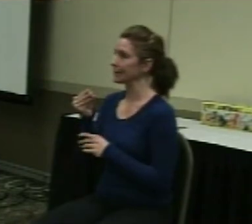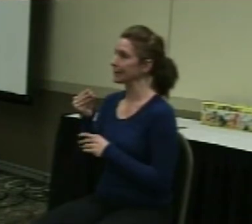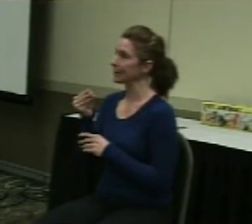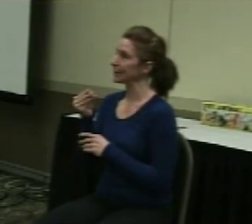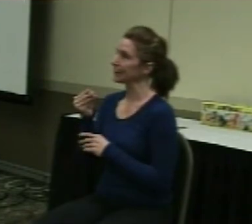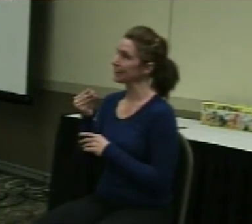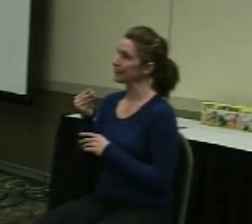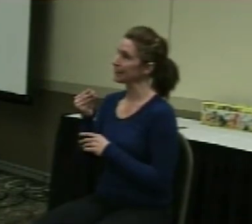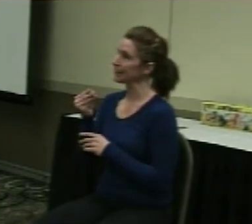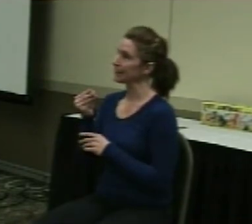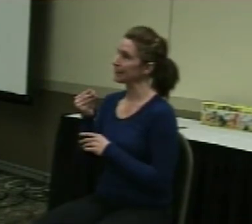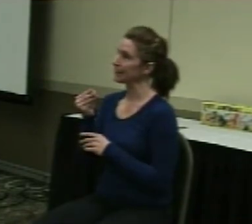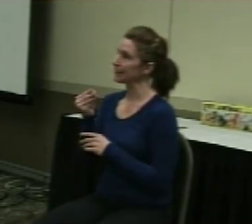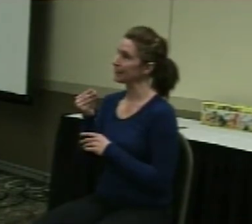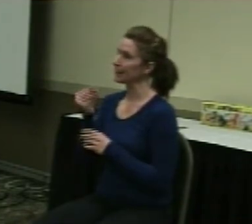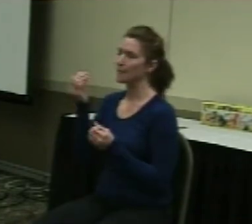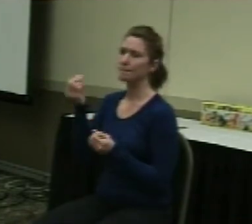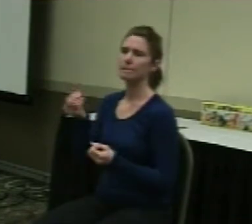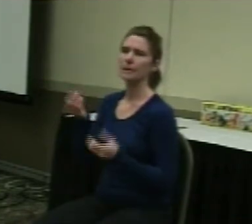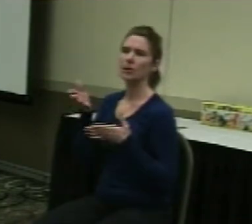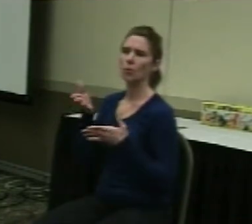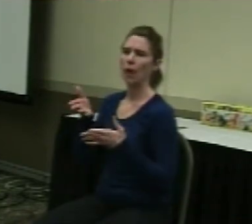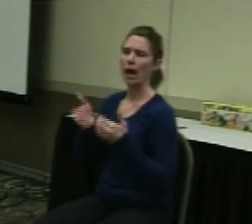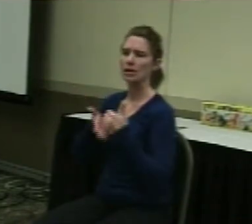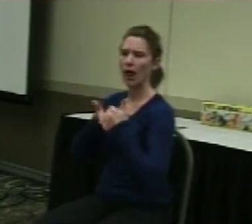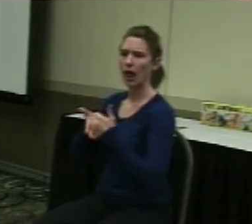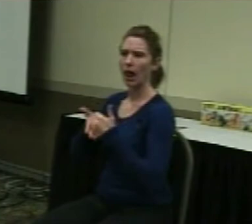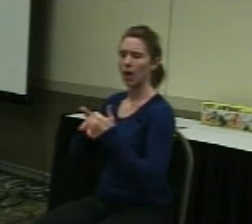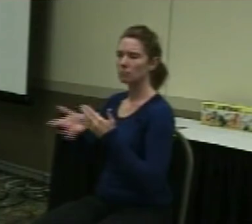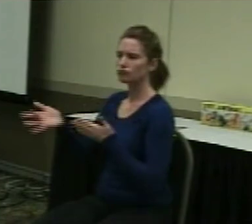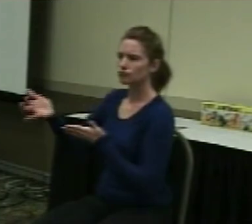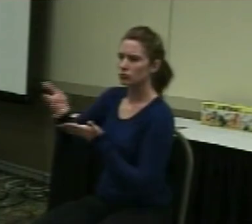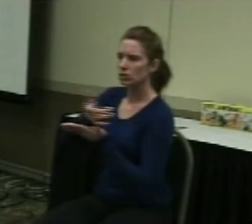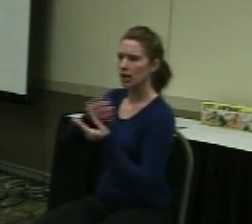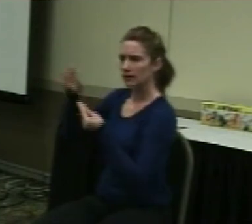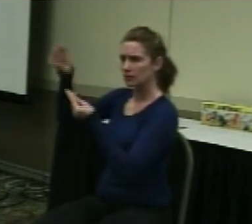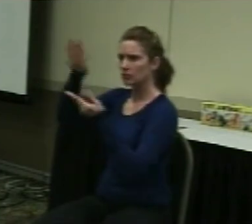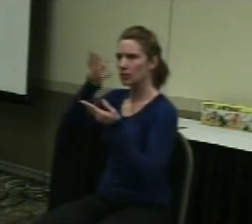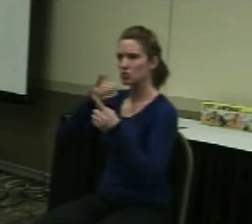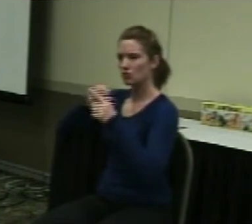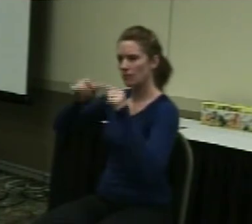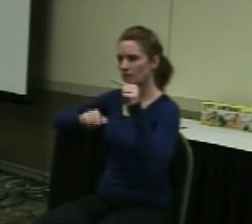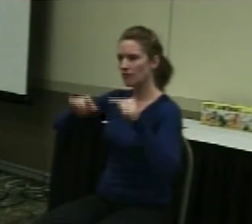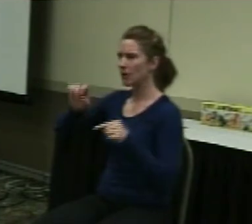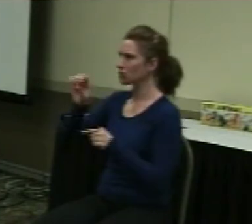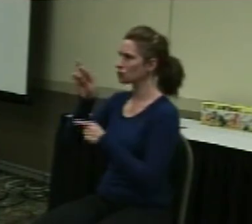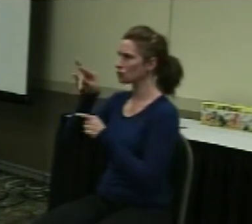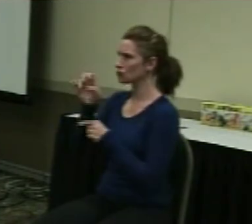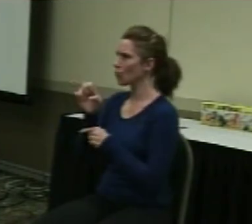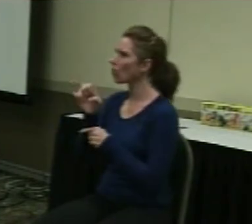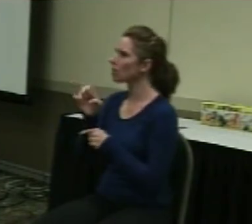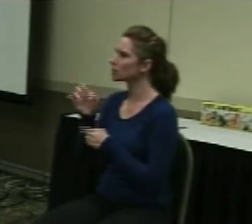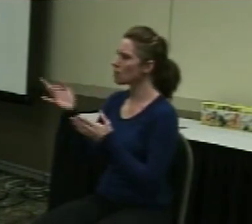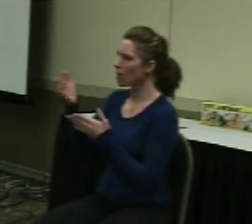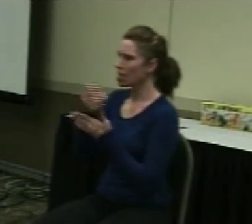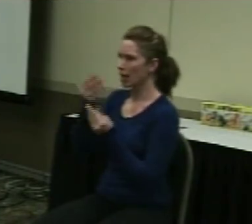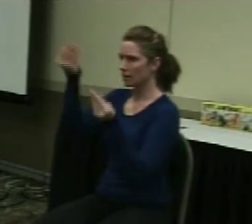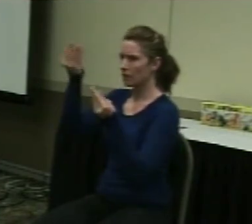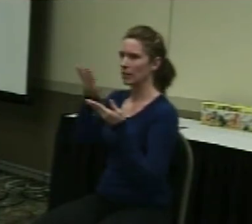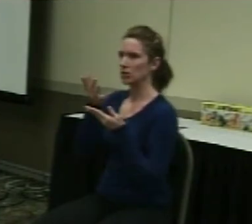and so many ways to help us gather from varied sources to help our program